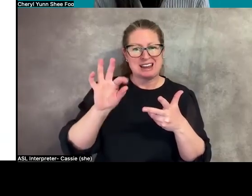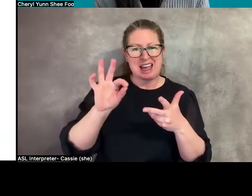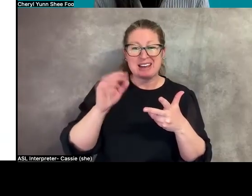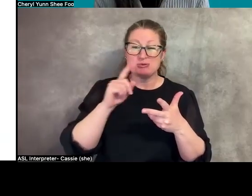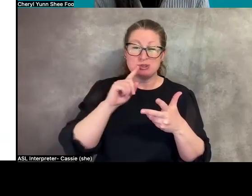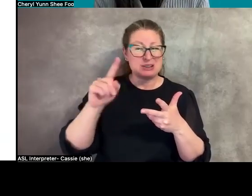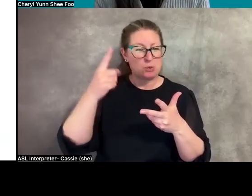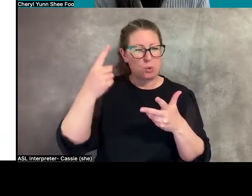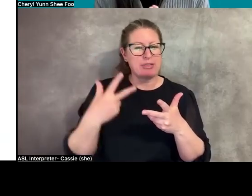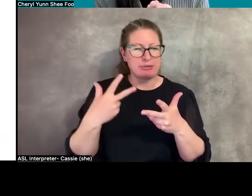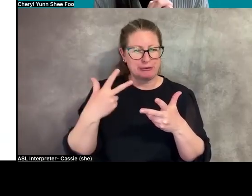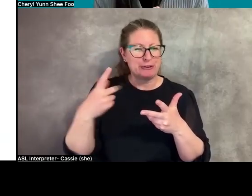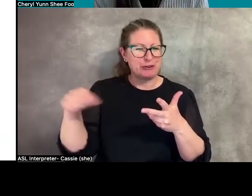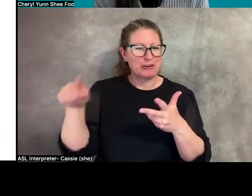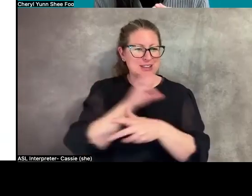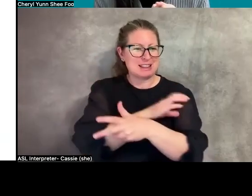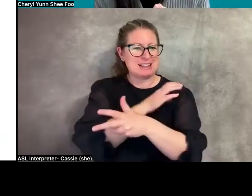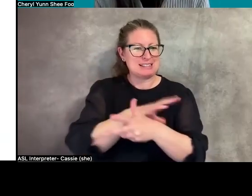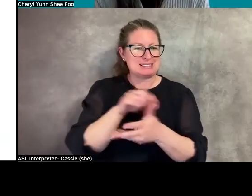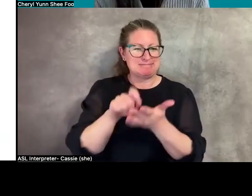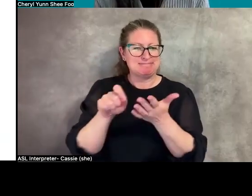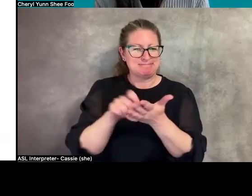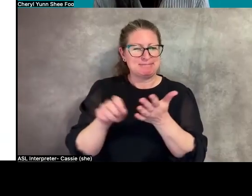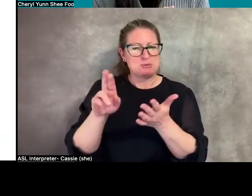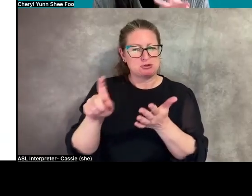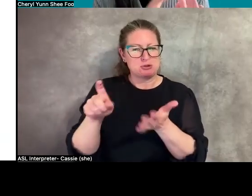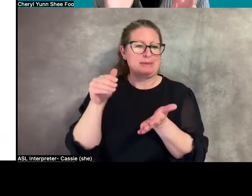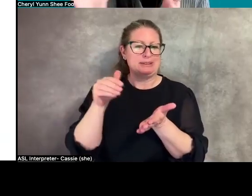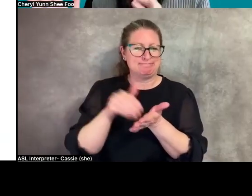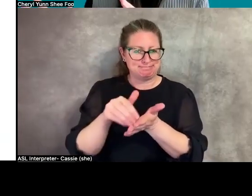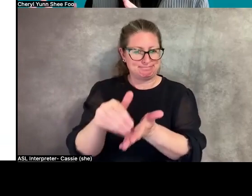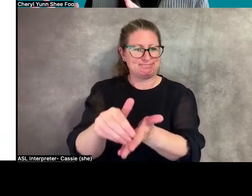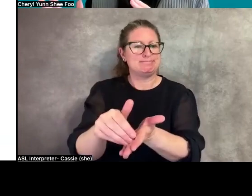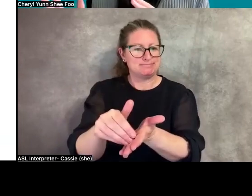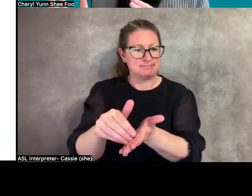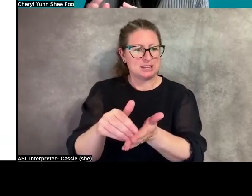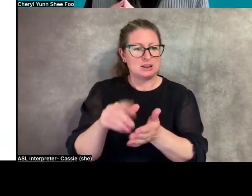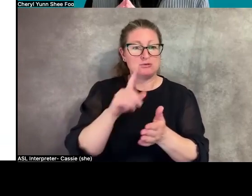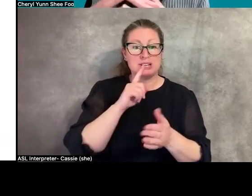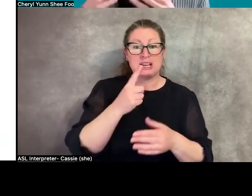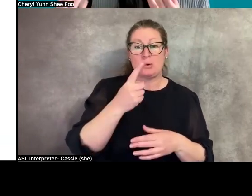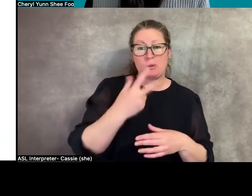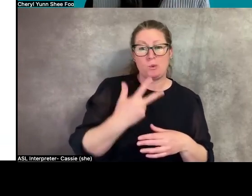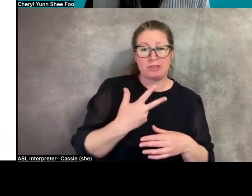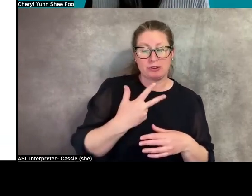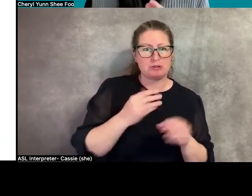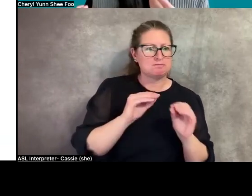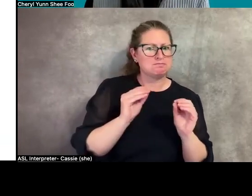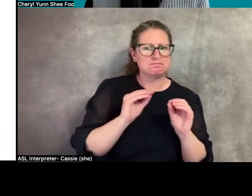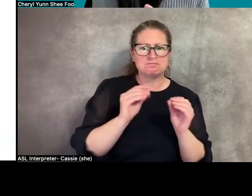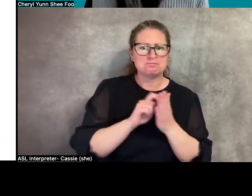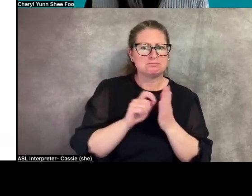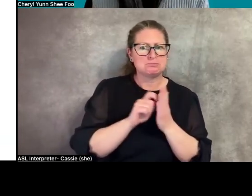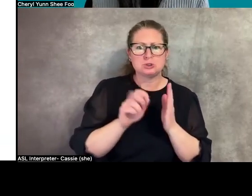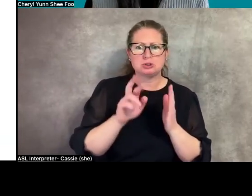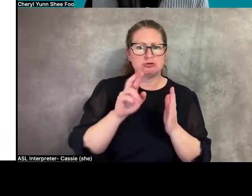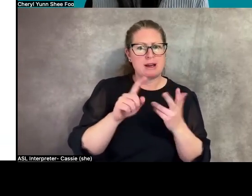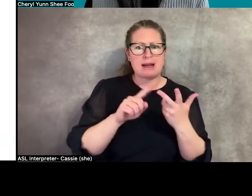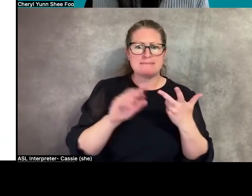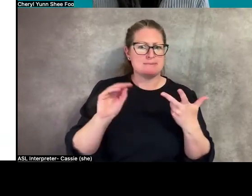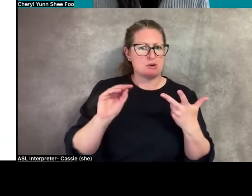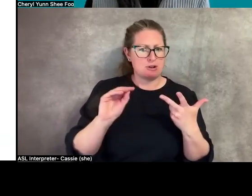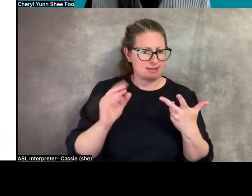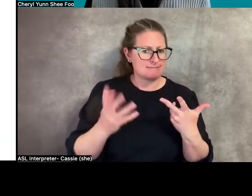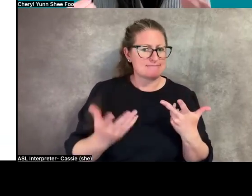of these clinics are prescribing it routinely, and 1/3 do not prescribe long-acting buprenorphine